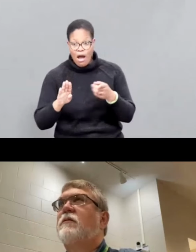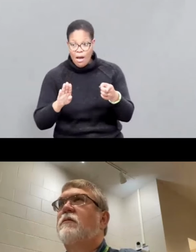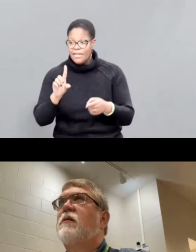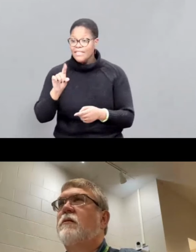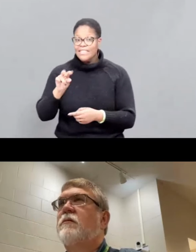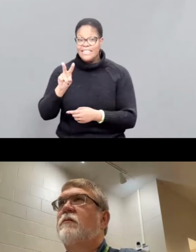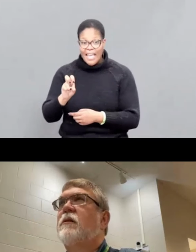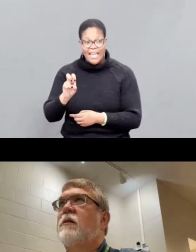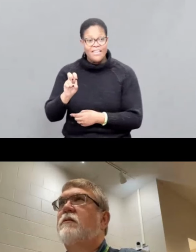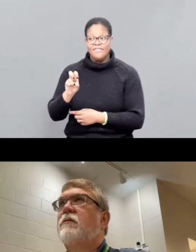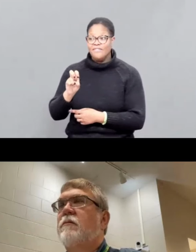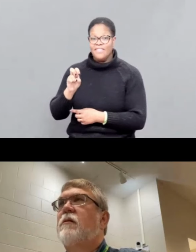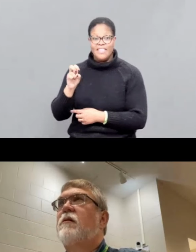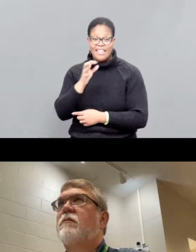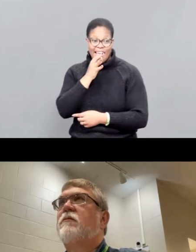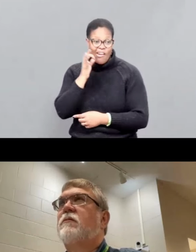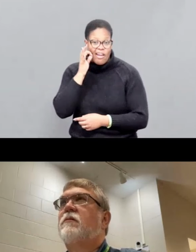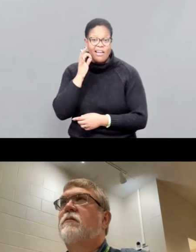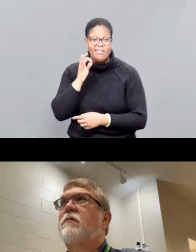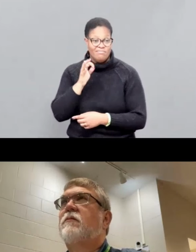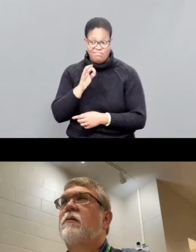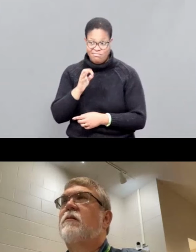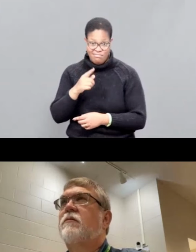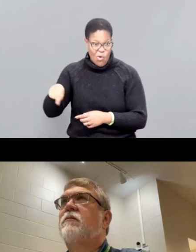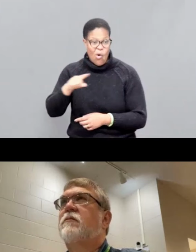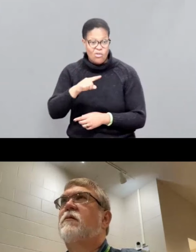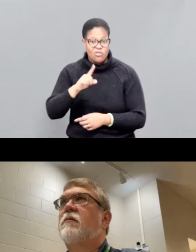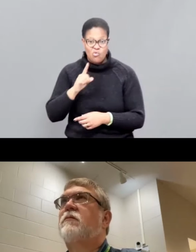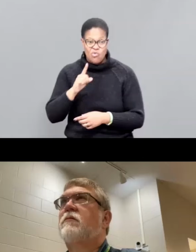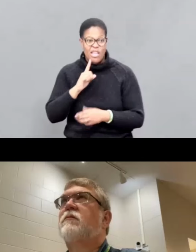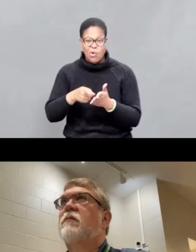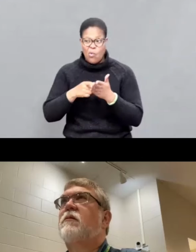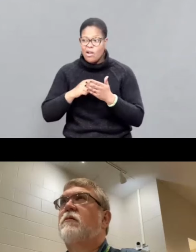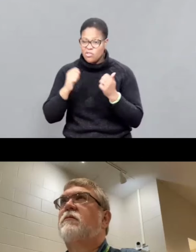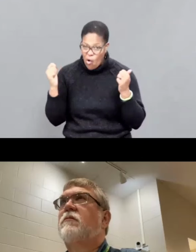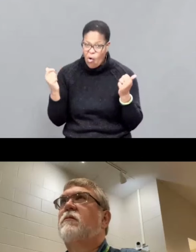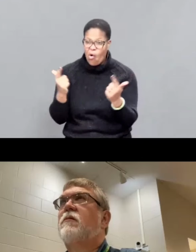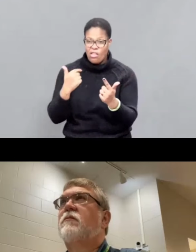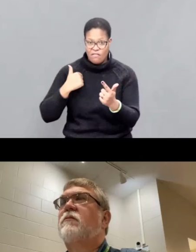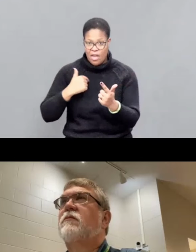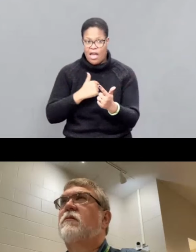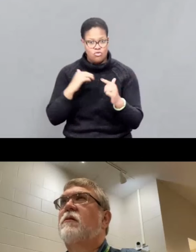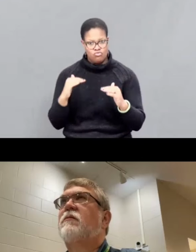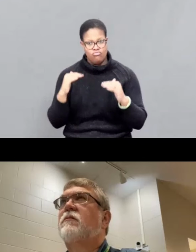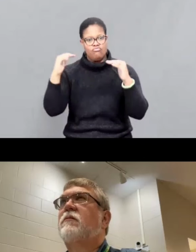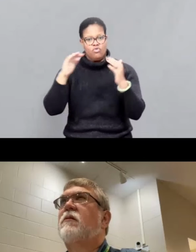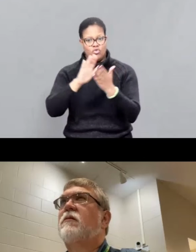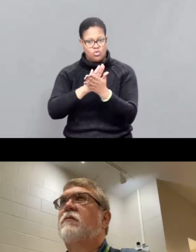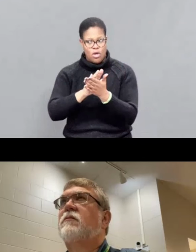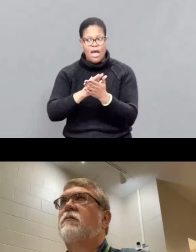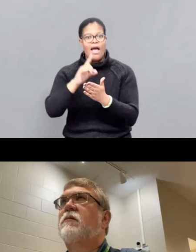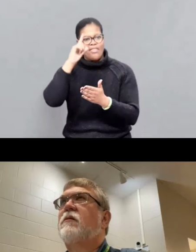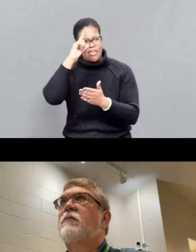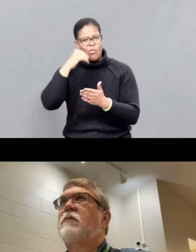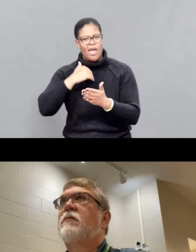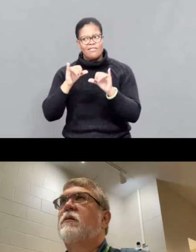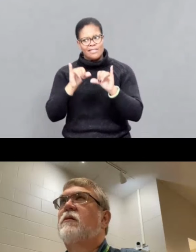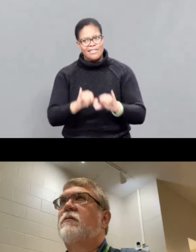Dave Dolan and Gary Farmer as well. So it takes all of us to make the school what we want it to be. I think we have the same vision of what we want it to be